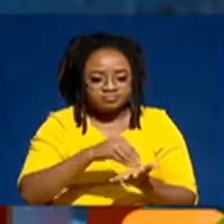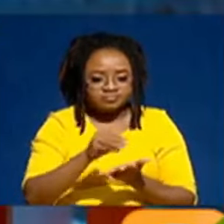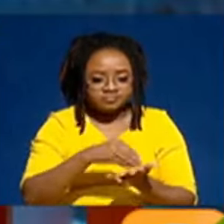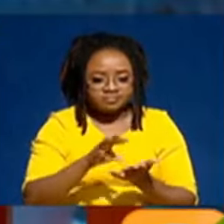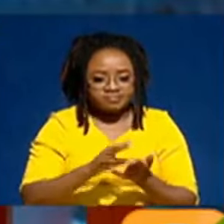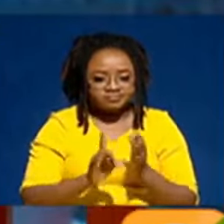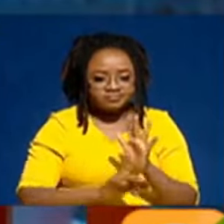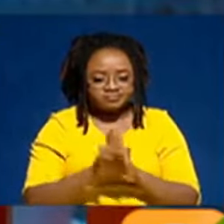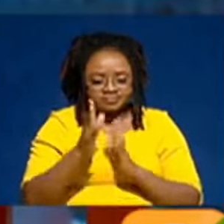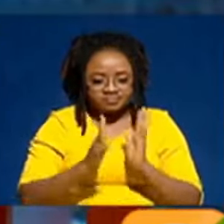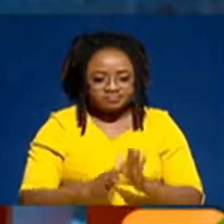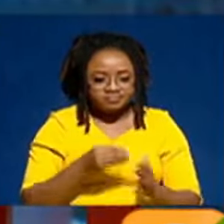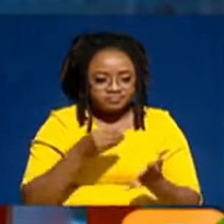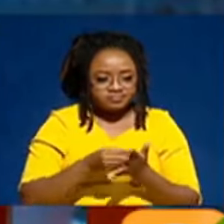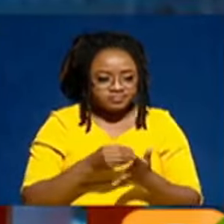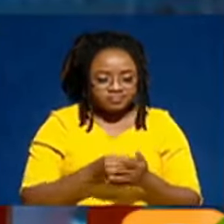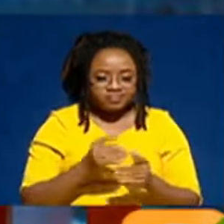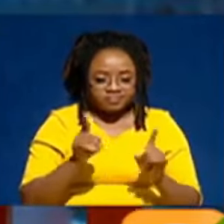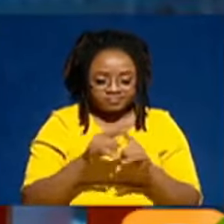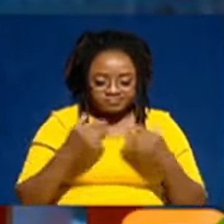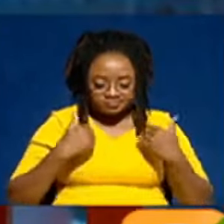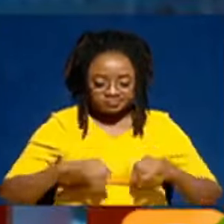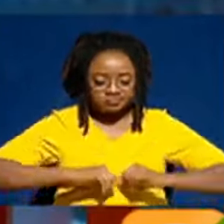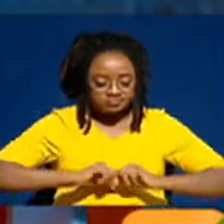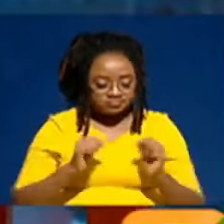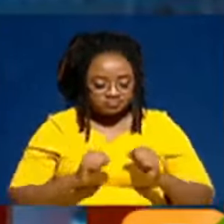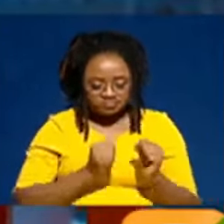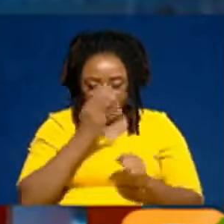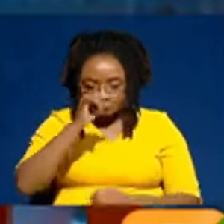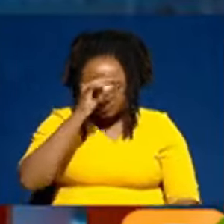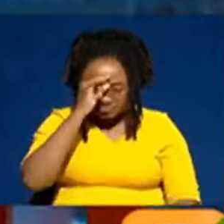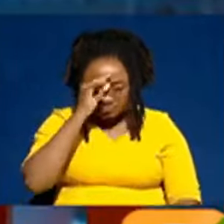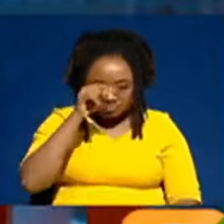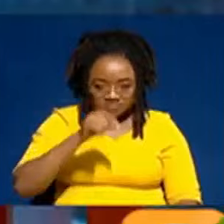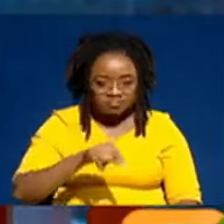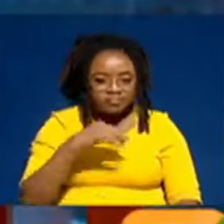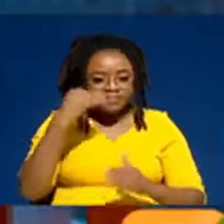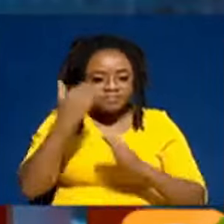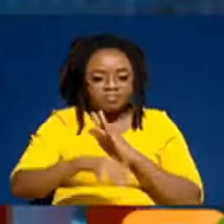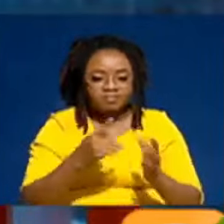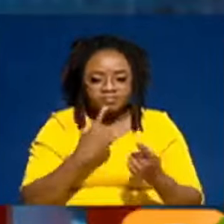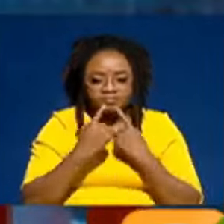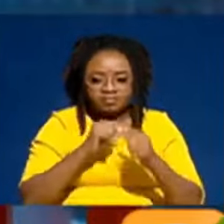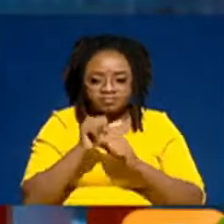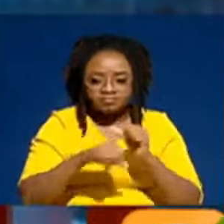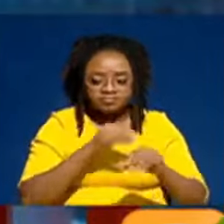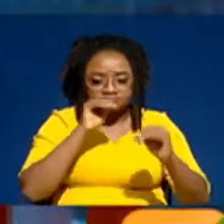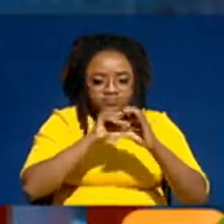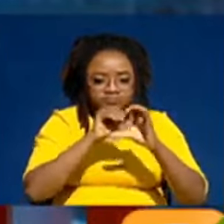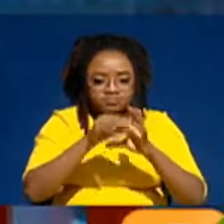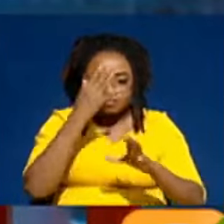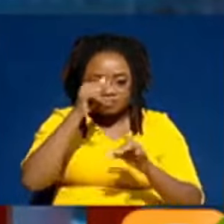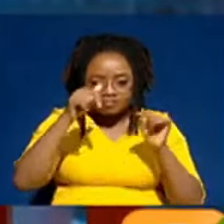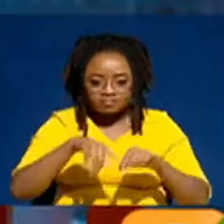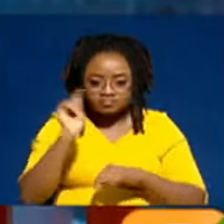happy that this administration has stopped talking about investors, because there are no investors in this